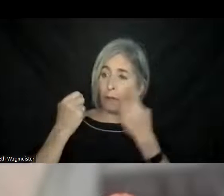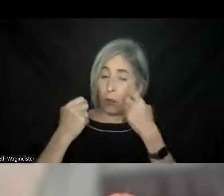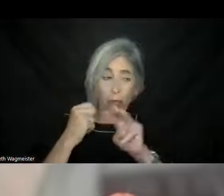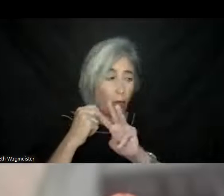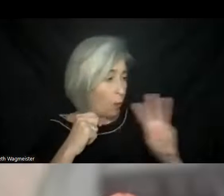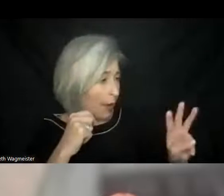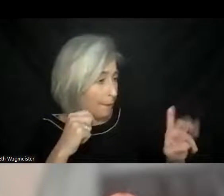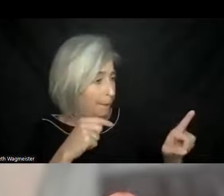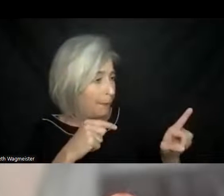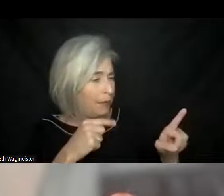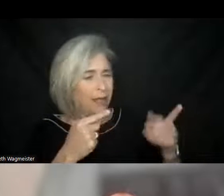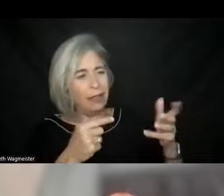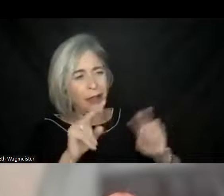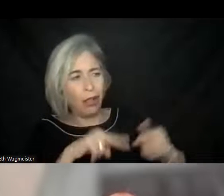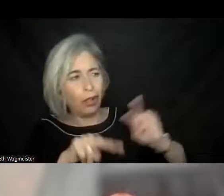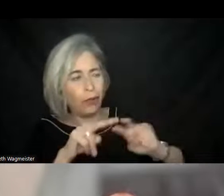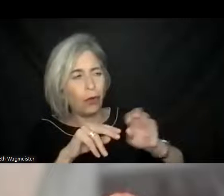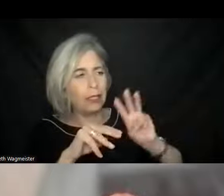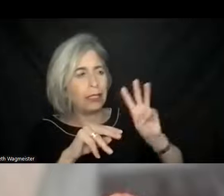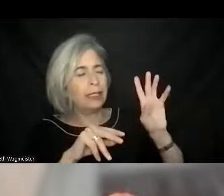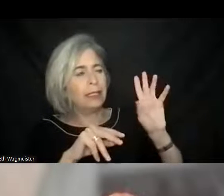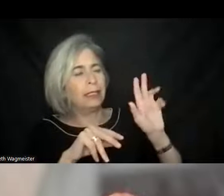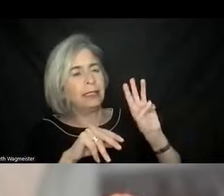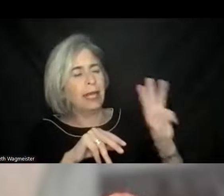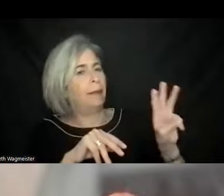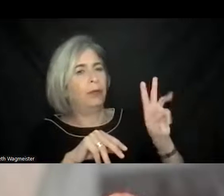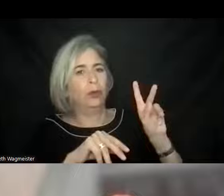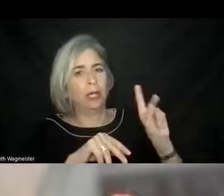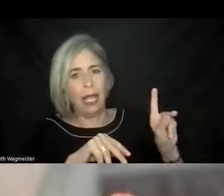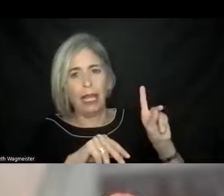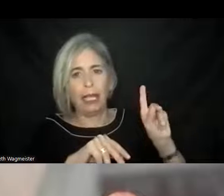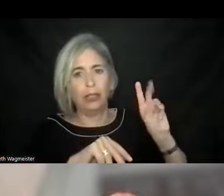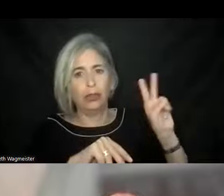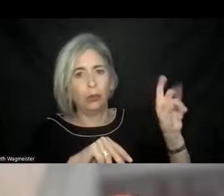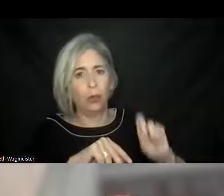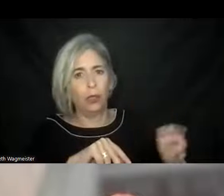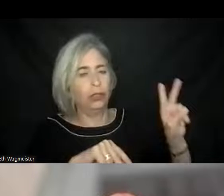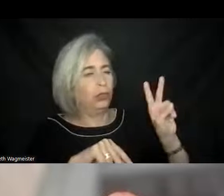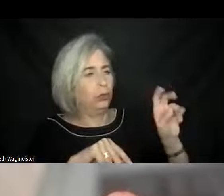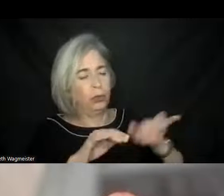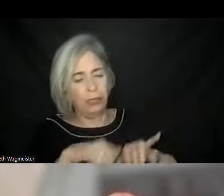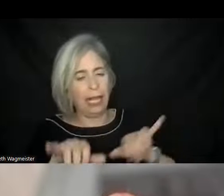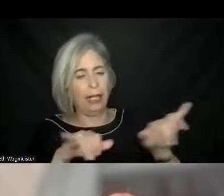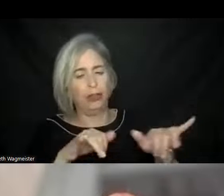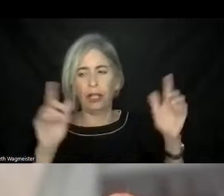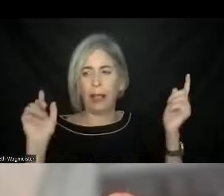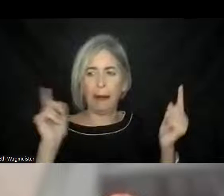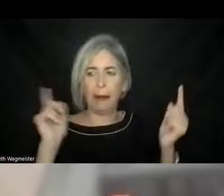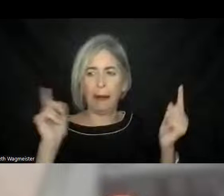which case, let's aim for a WCAG 2.1 or 2.2 standard and minimize the process.